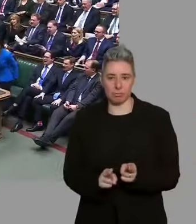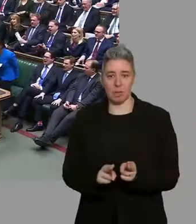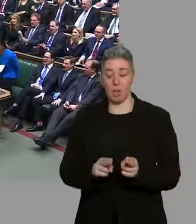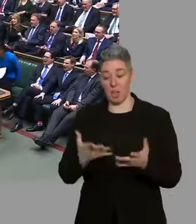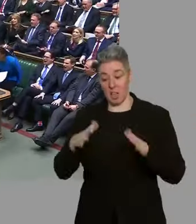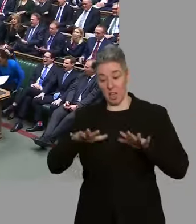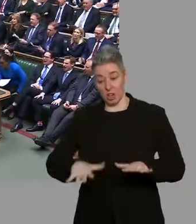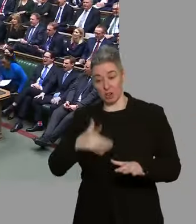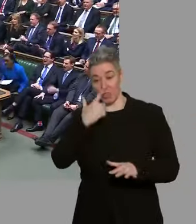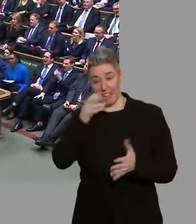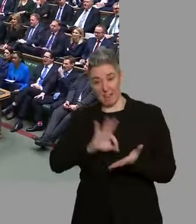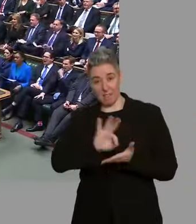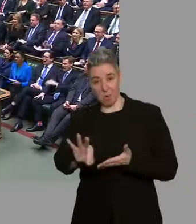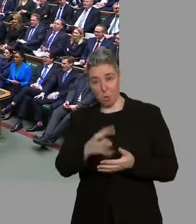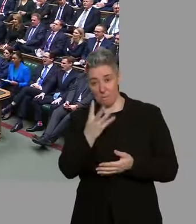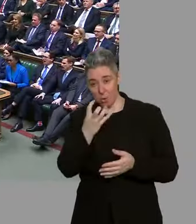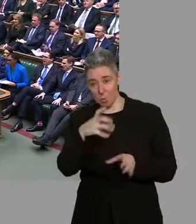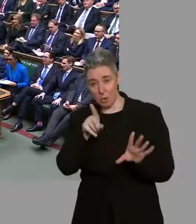judgments?